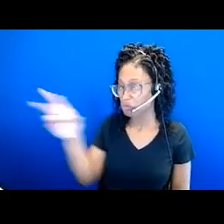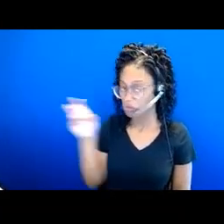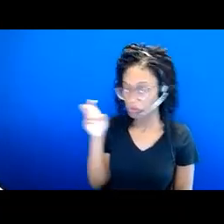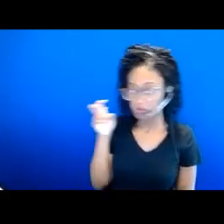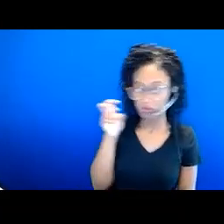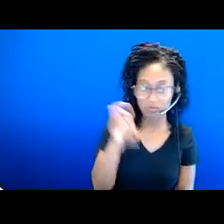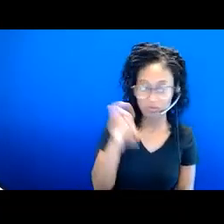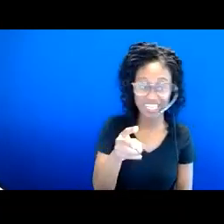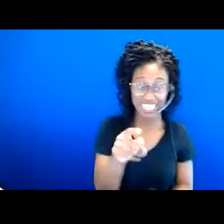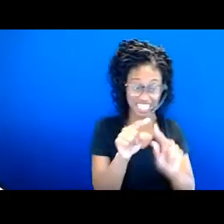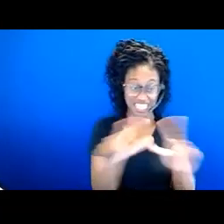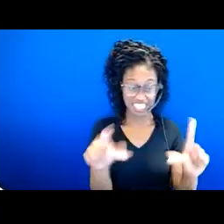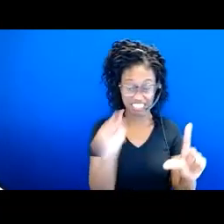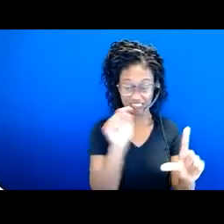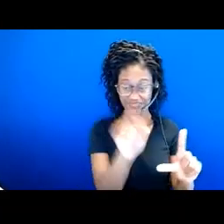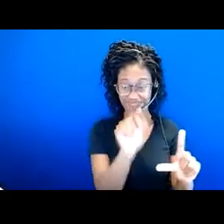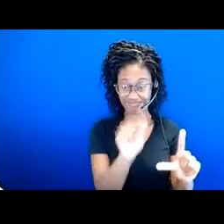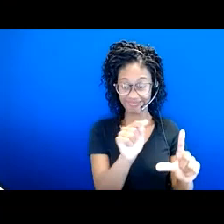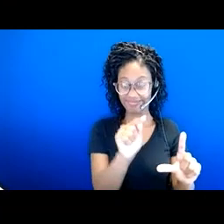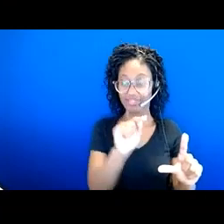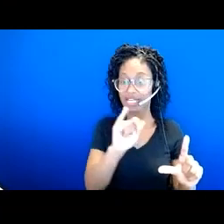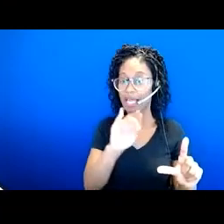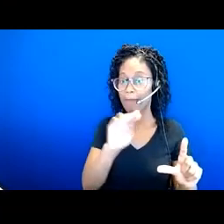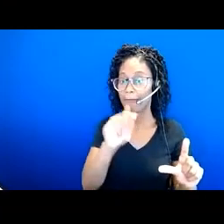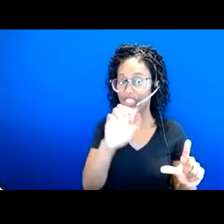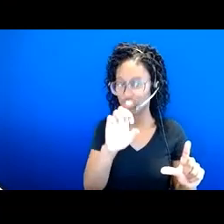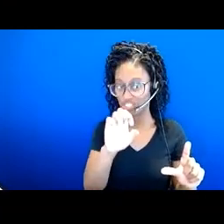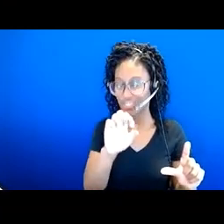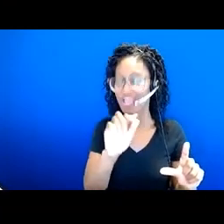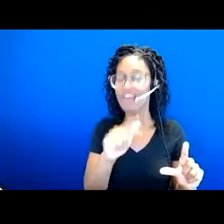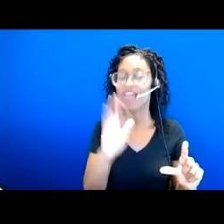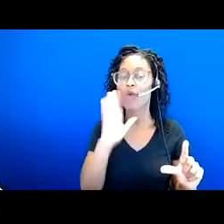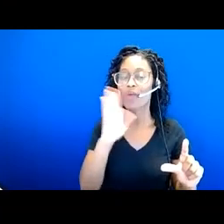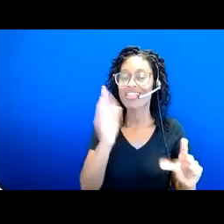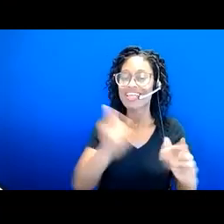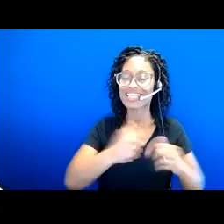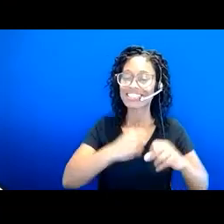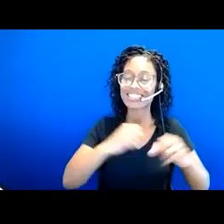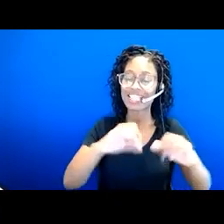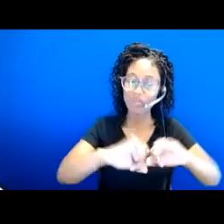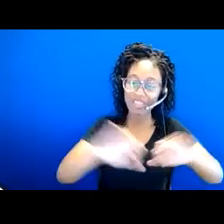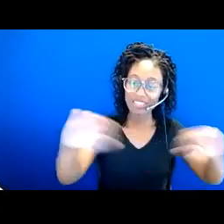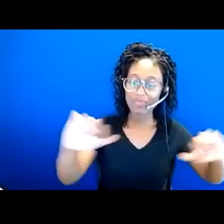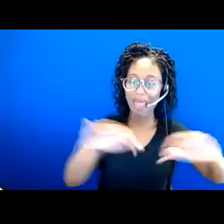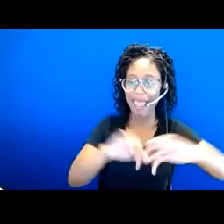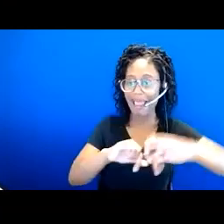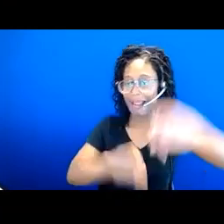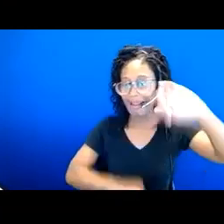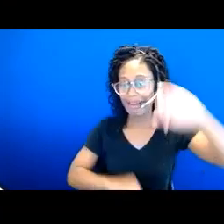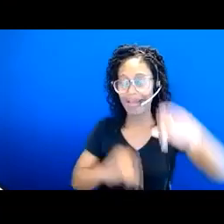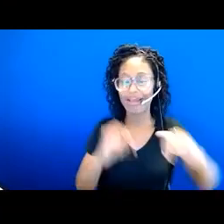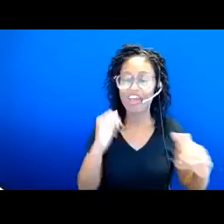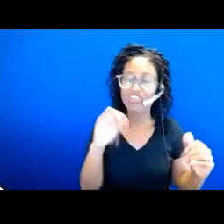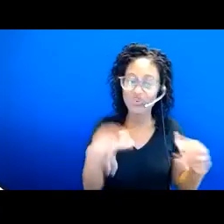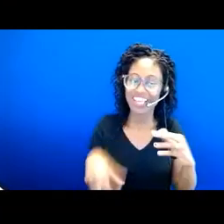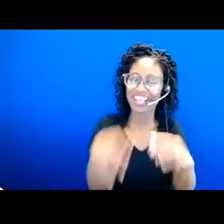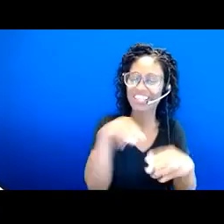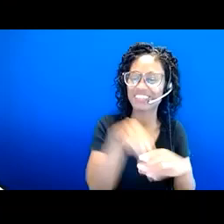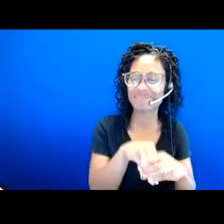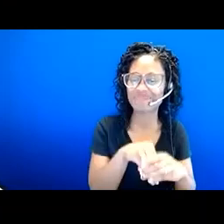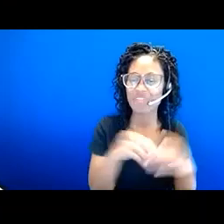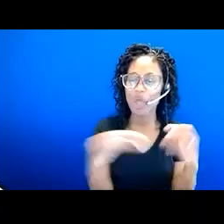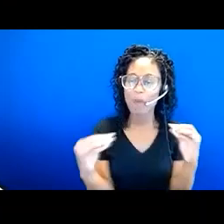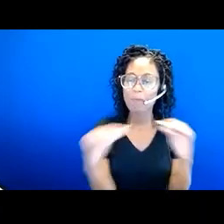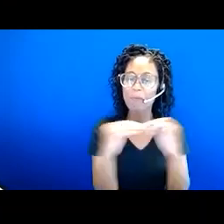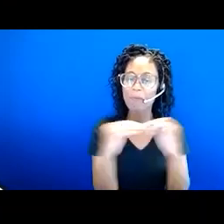these will expand like other images when clicked upon. So you can include a lot of detail in your graphics that way.